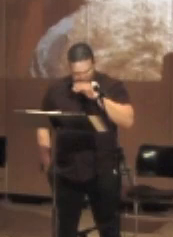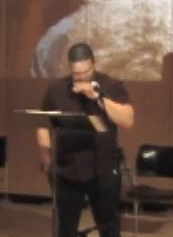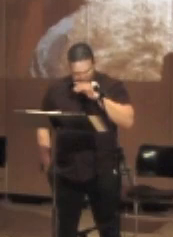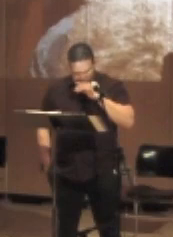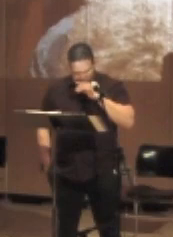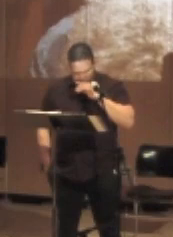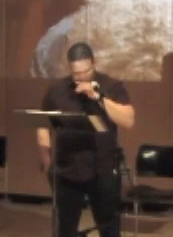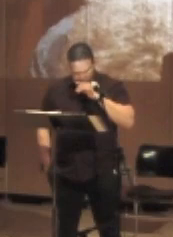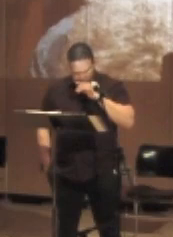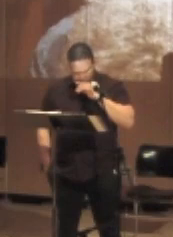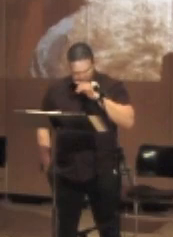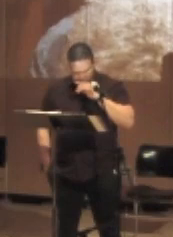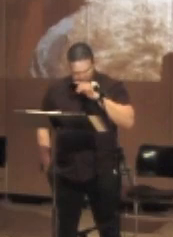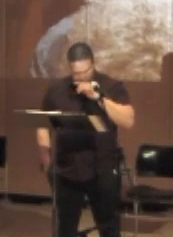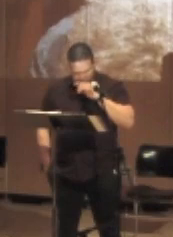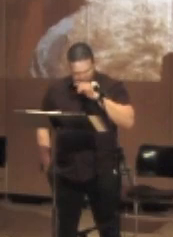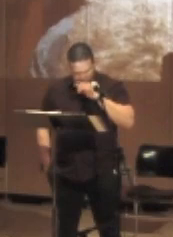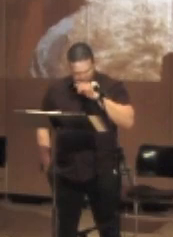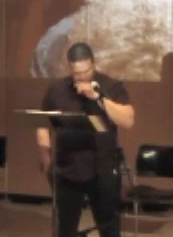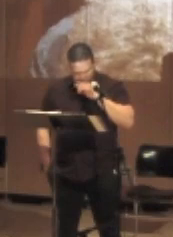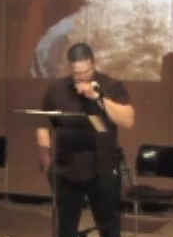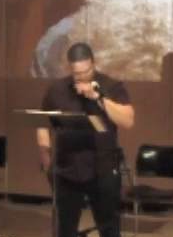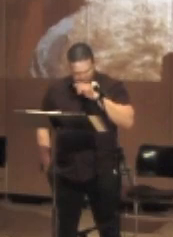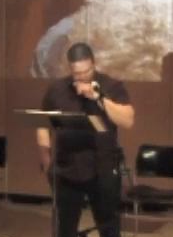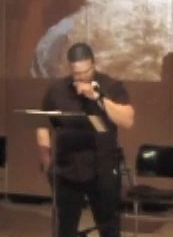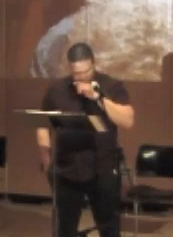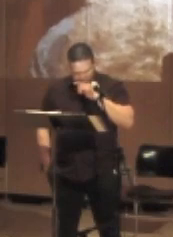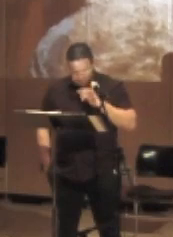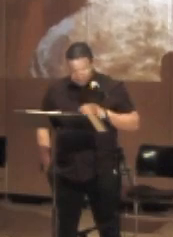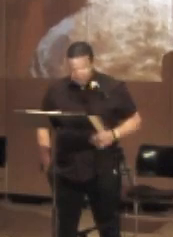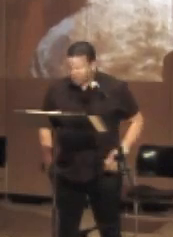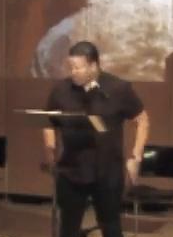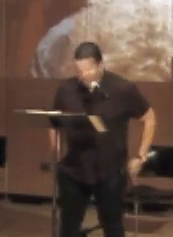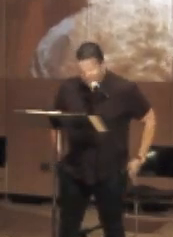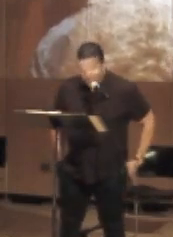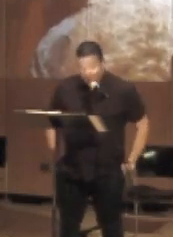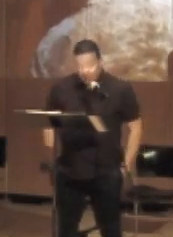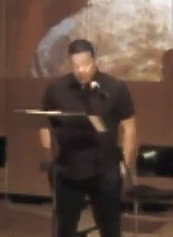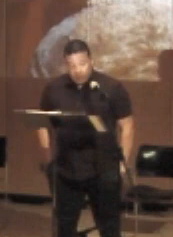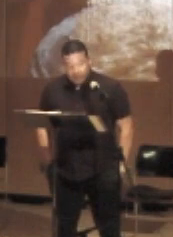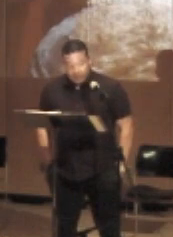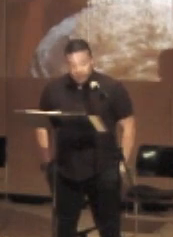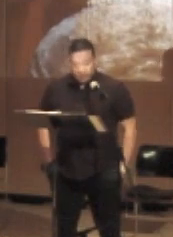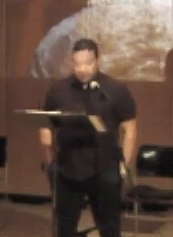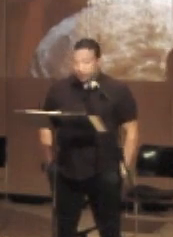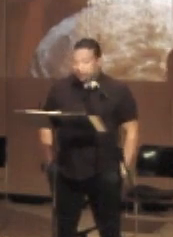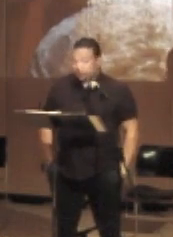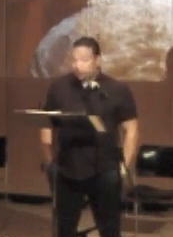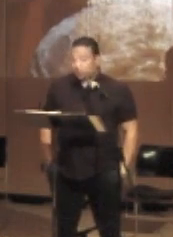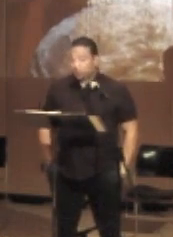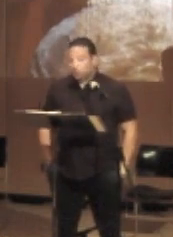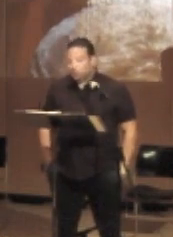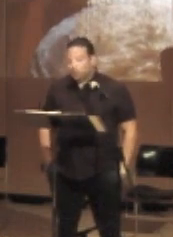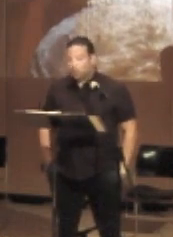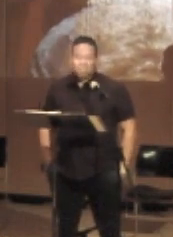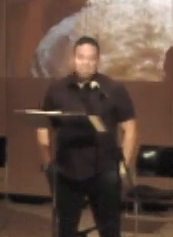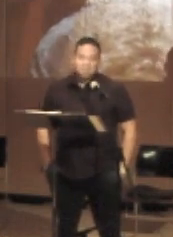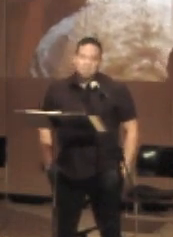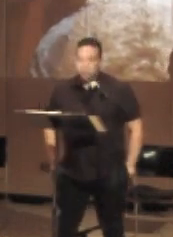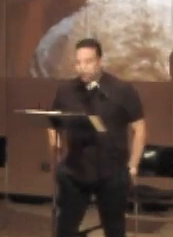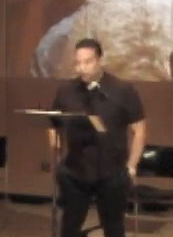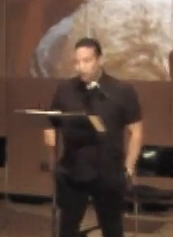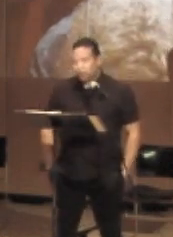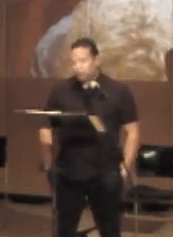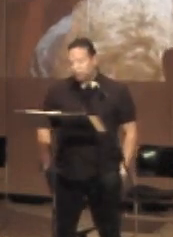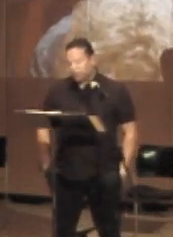yeah yeah imagine that Mom turned 60 today yeah yeah she is